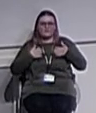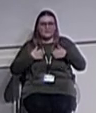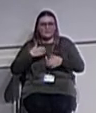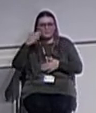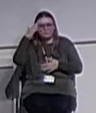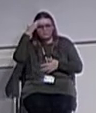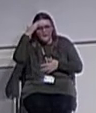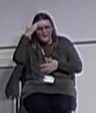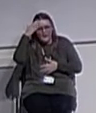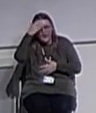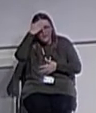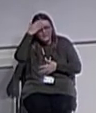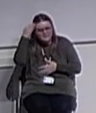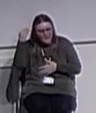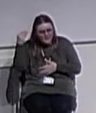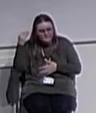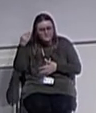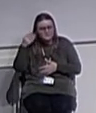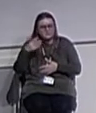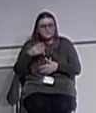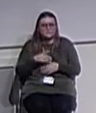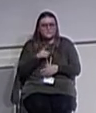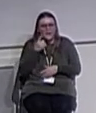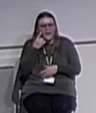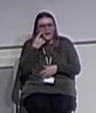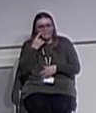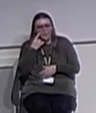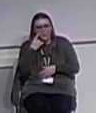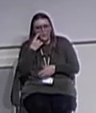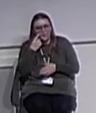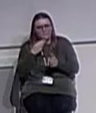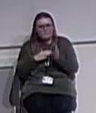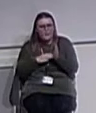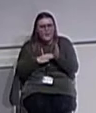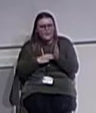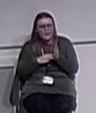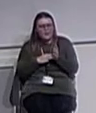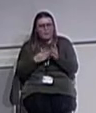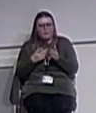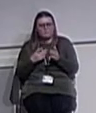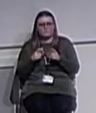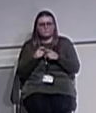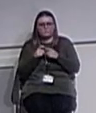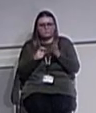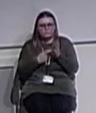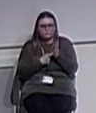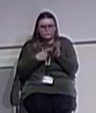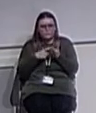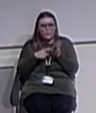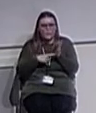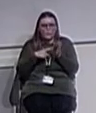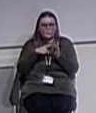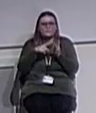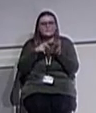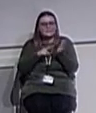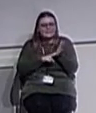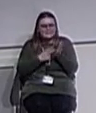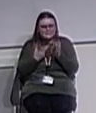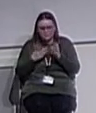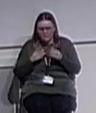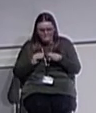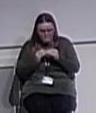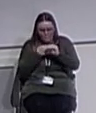and dementia. So whether this is looking at the molecular side of what's going on in Alzheimer's, the proteins that aren't folding properly, or whether it's